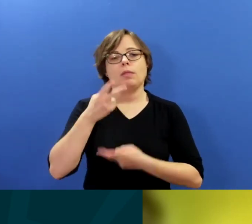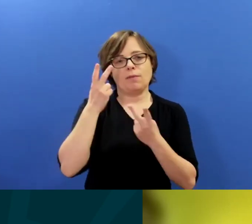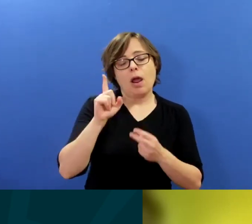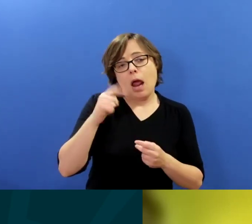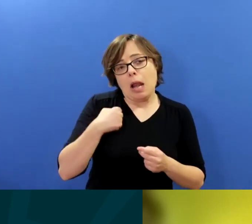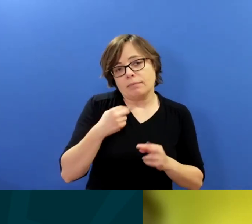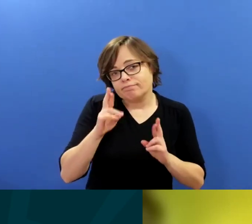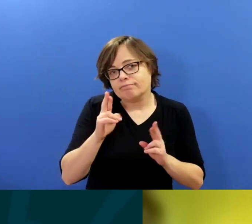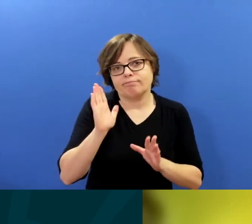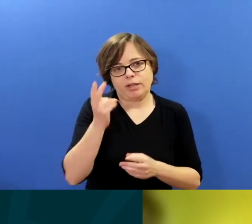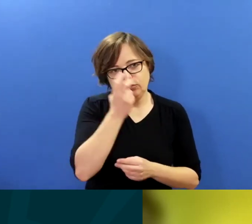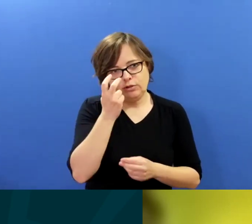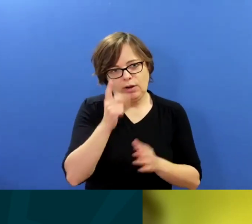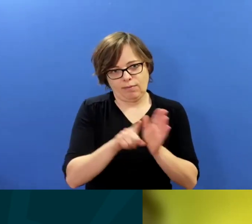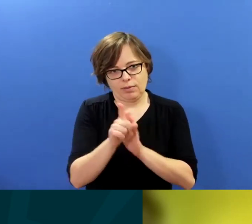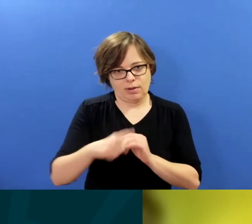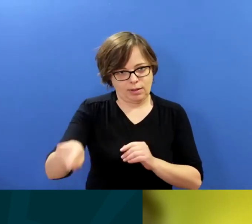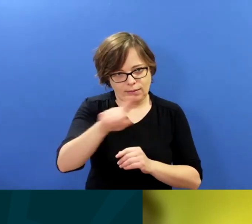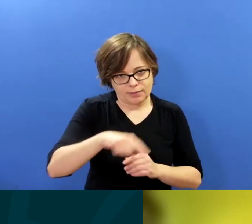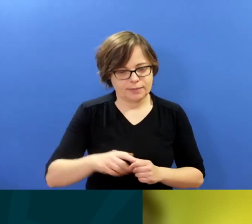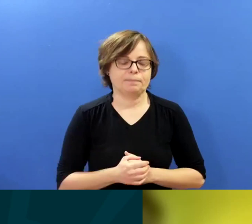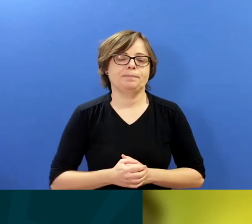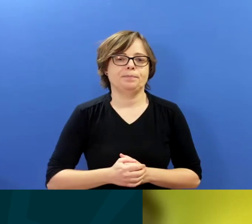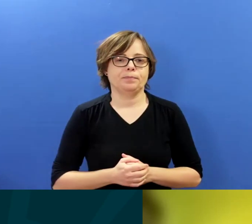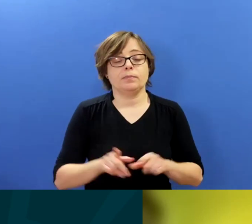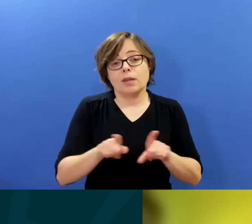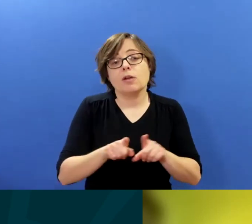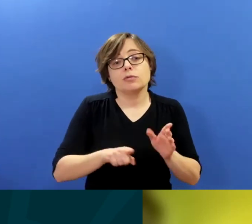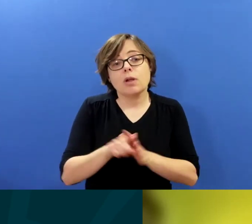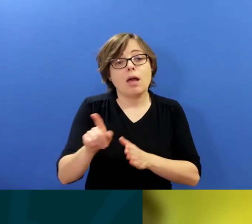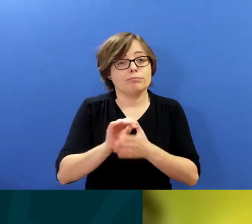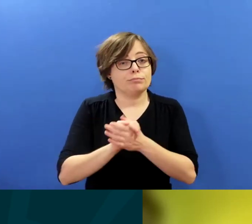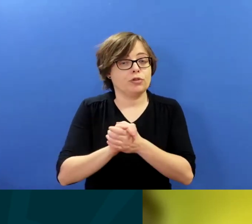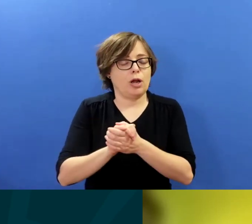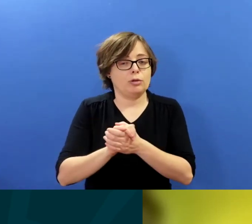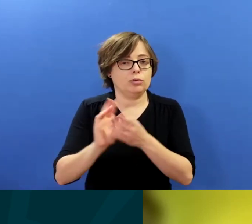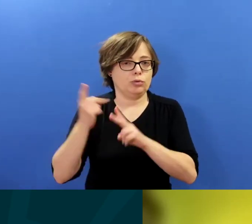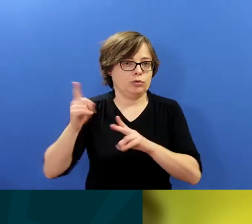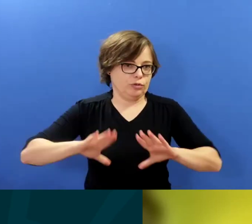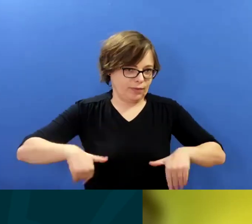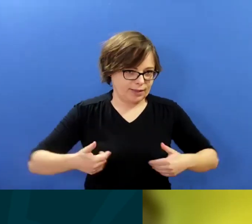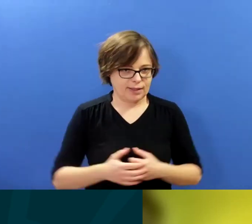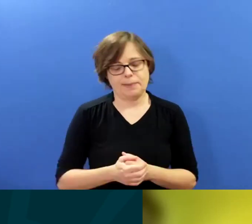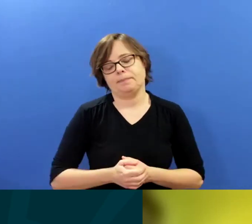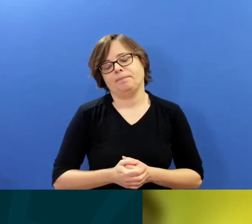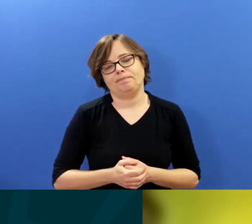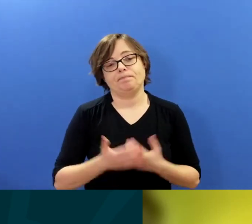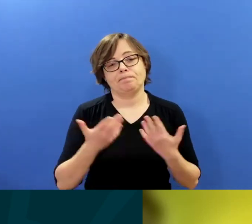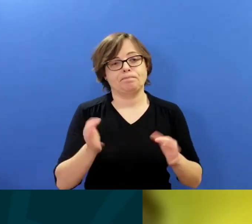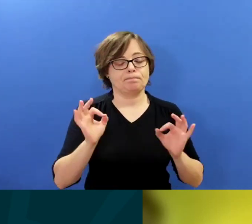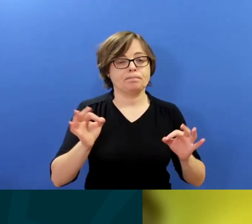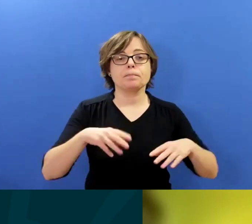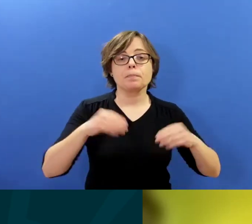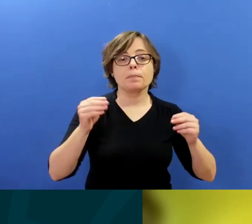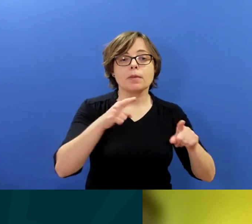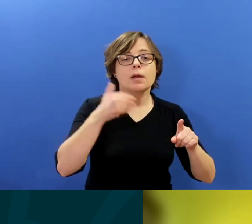Of course, these would be my individual conclusions, but I hope you find it interesting, all of you, the Polish